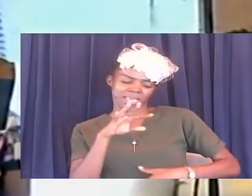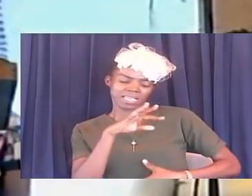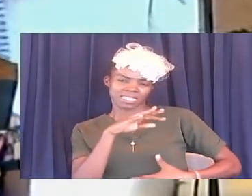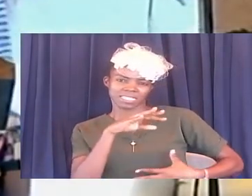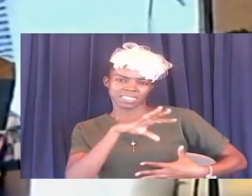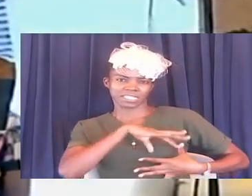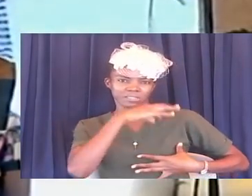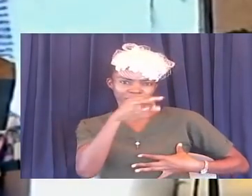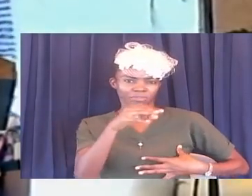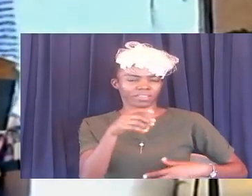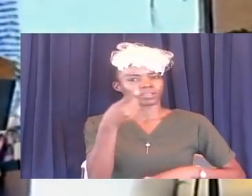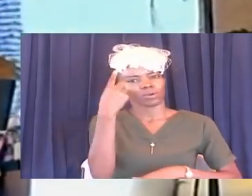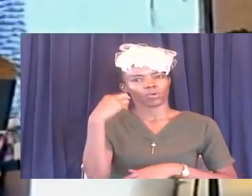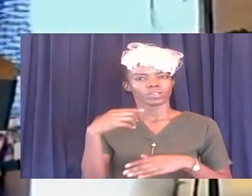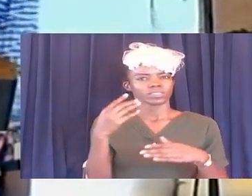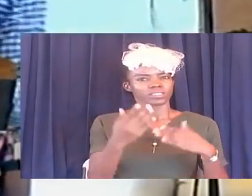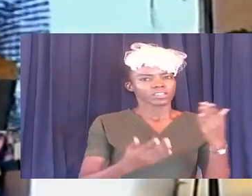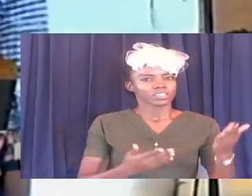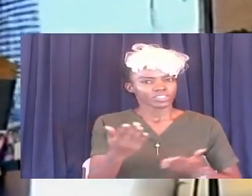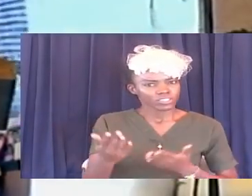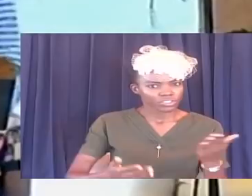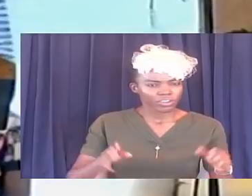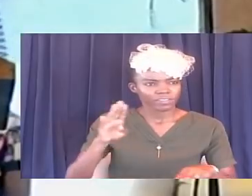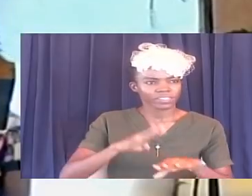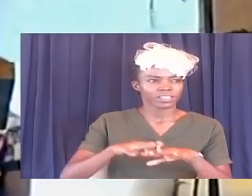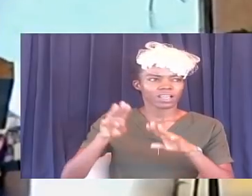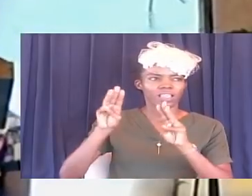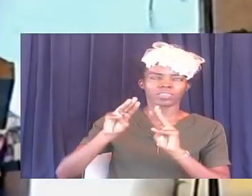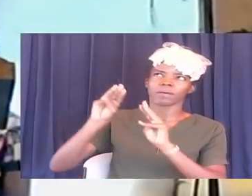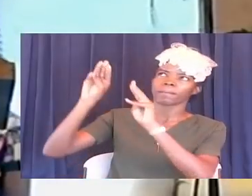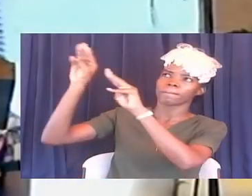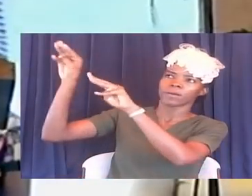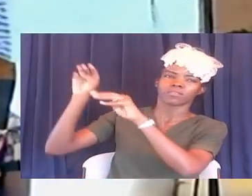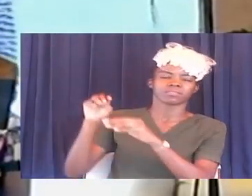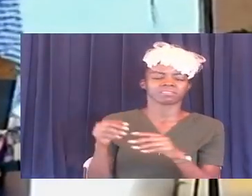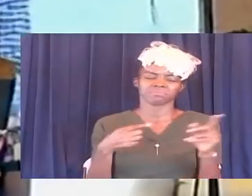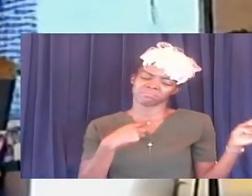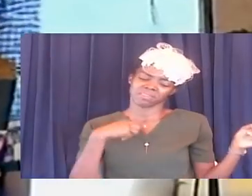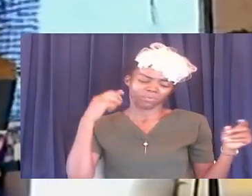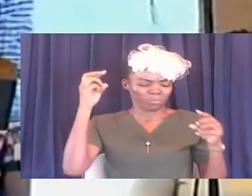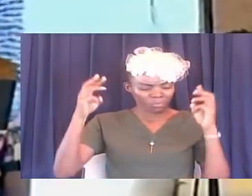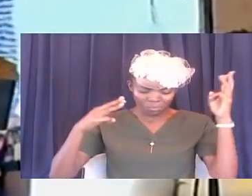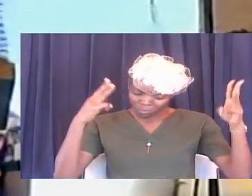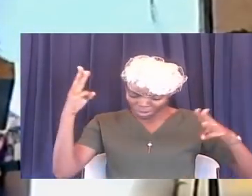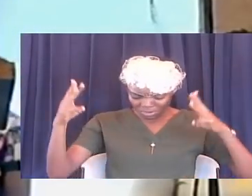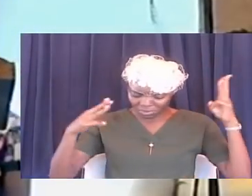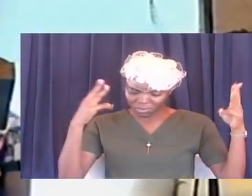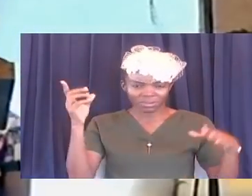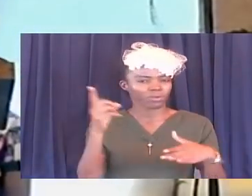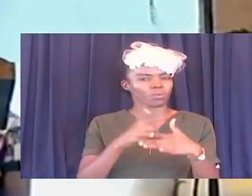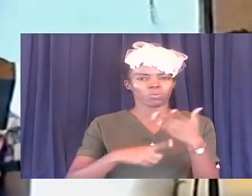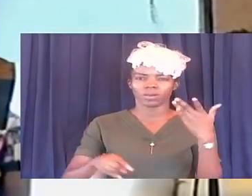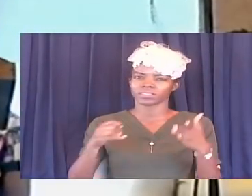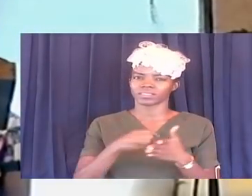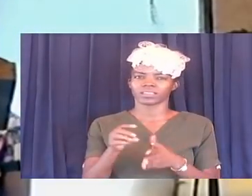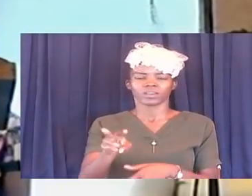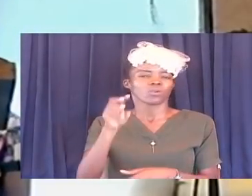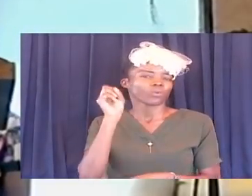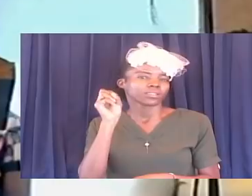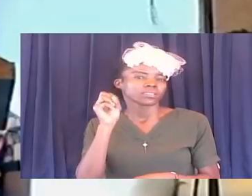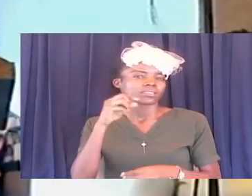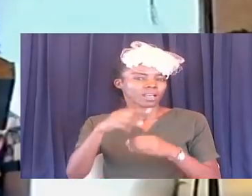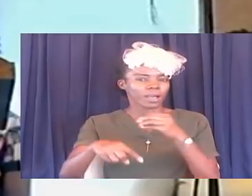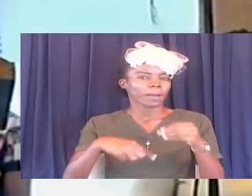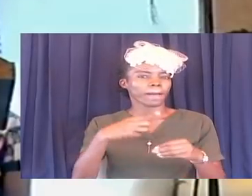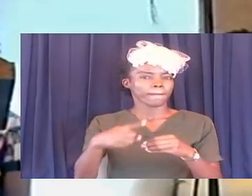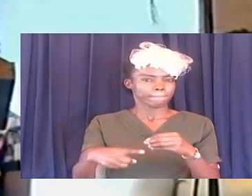mount. And I kind of wondered what that was all about, even though I've gone through it before. But after